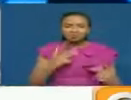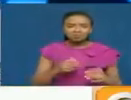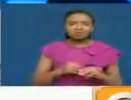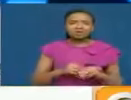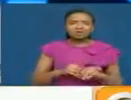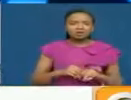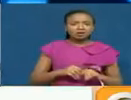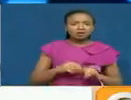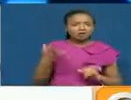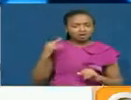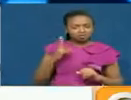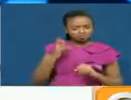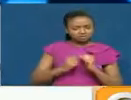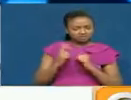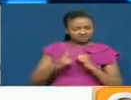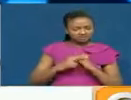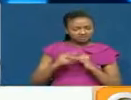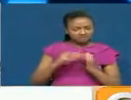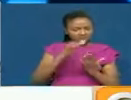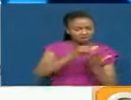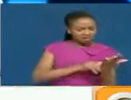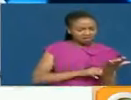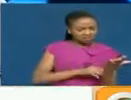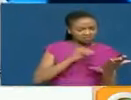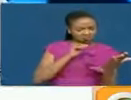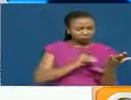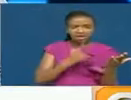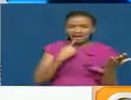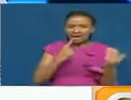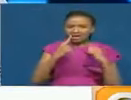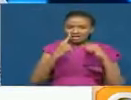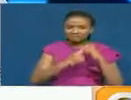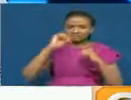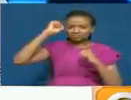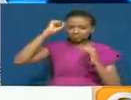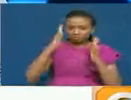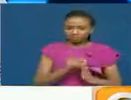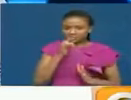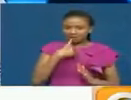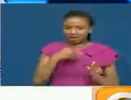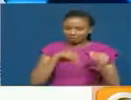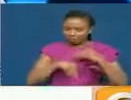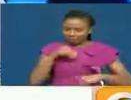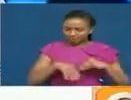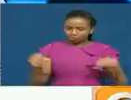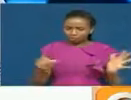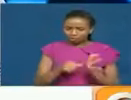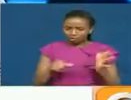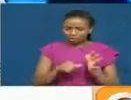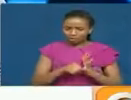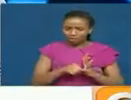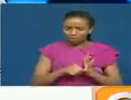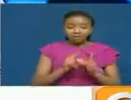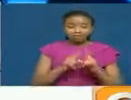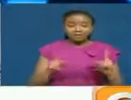published a similar list in 2017 of 106 politicians who were facing corruption allegations, but lo